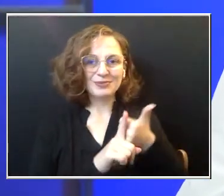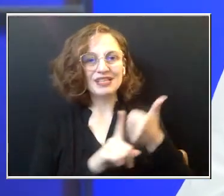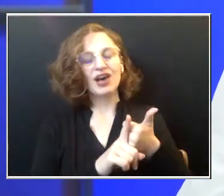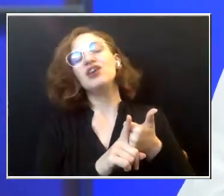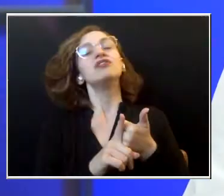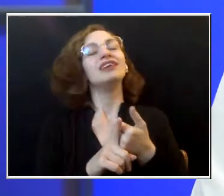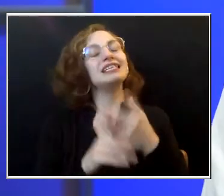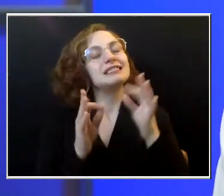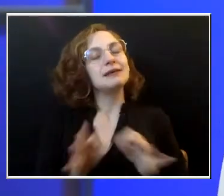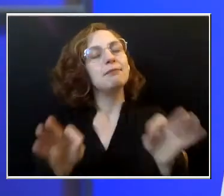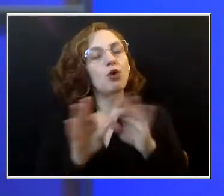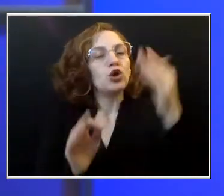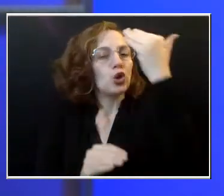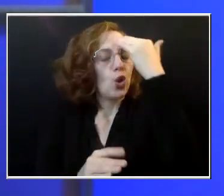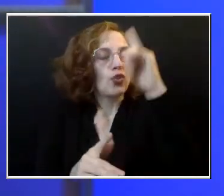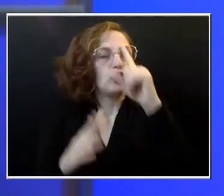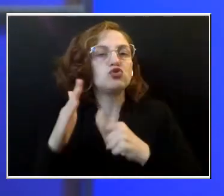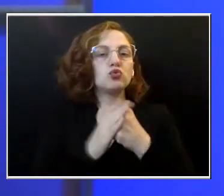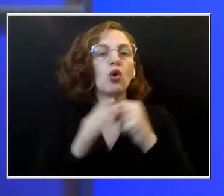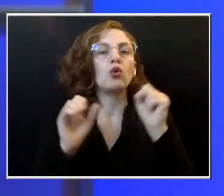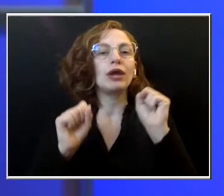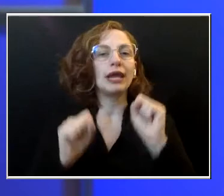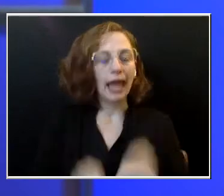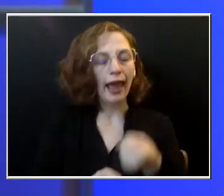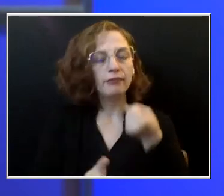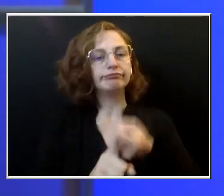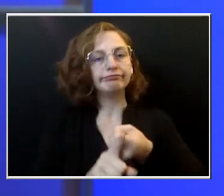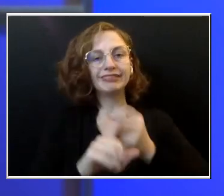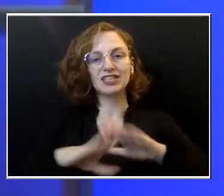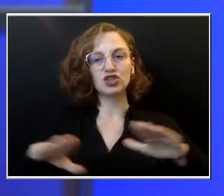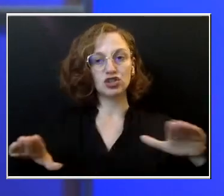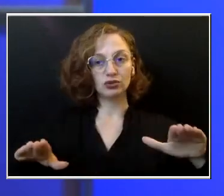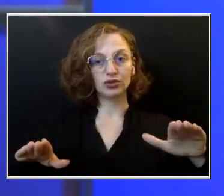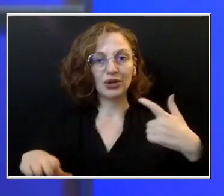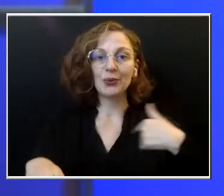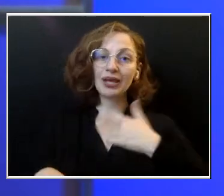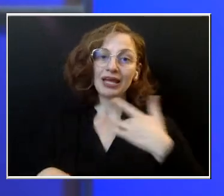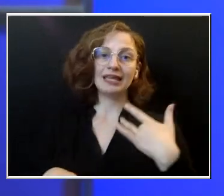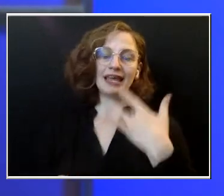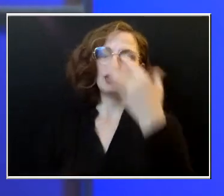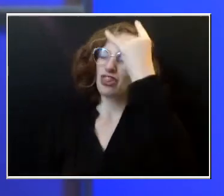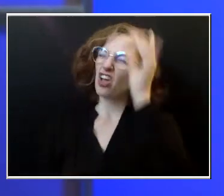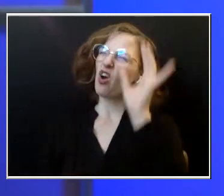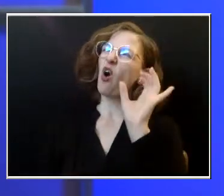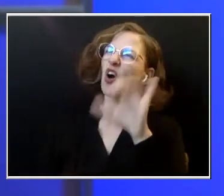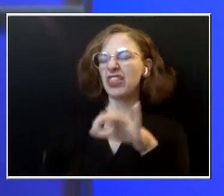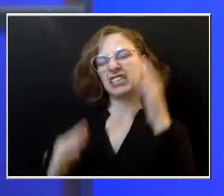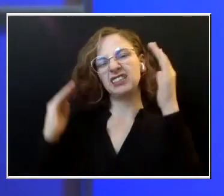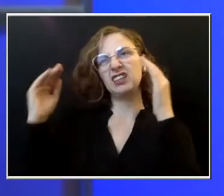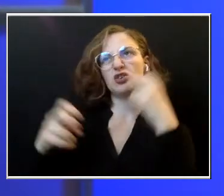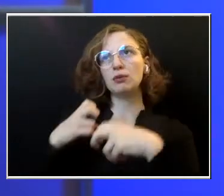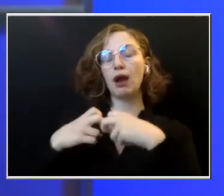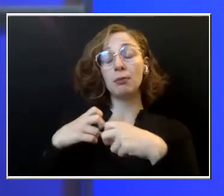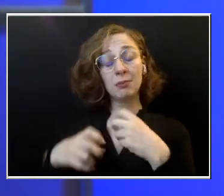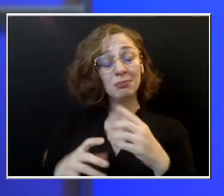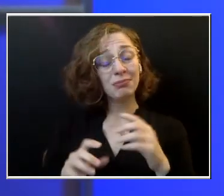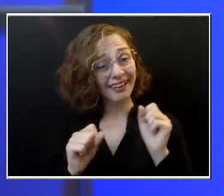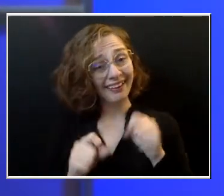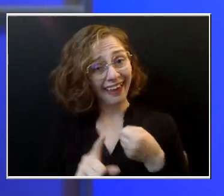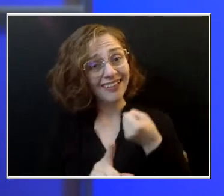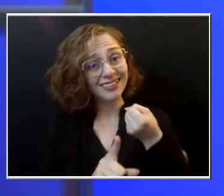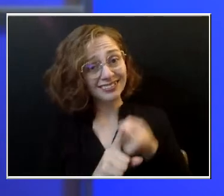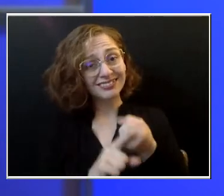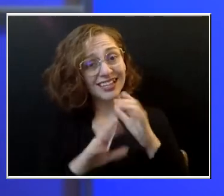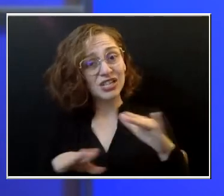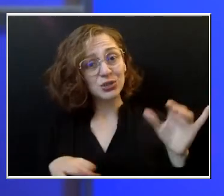happens to adults, but they do happen to children. And so trusting your gut, communicating to your provider about symptoms and